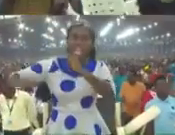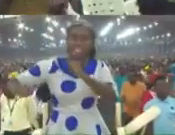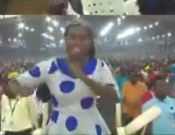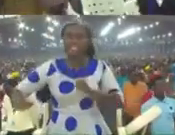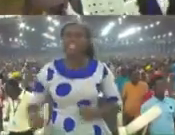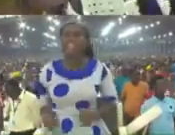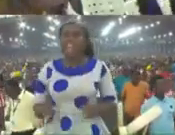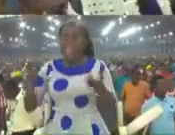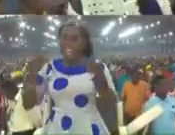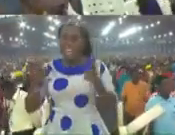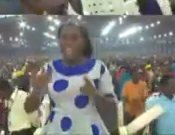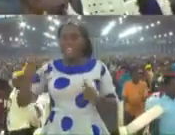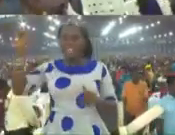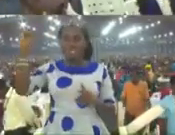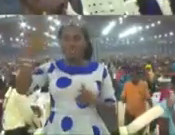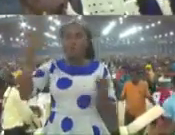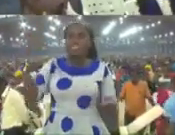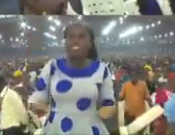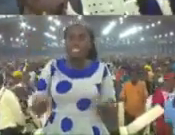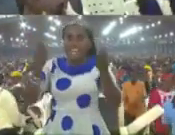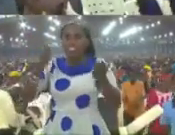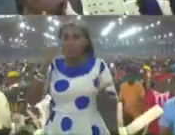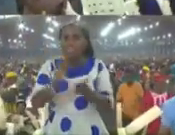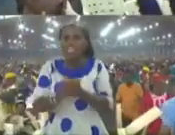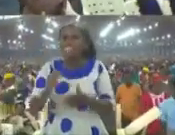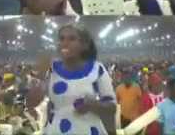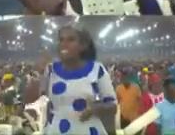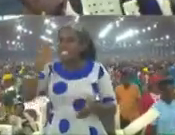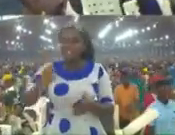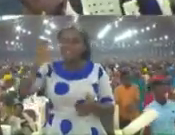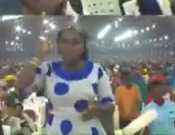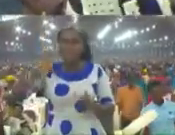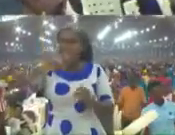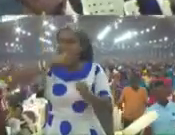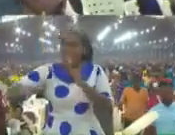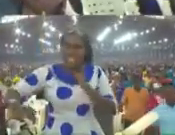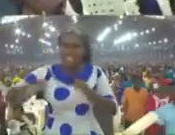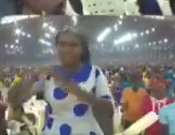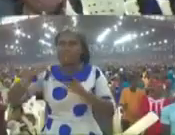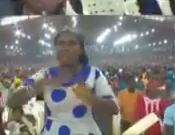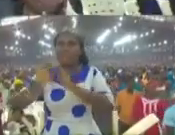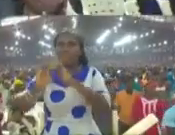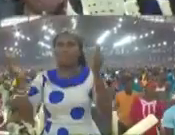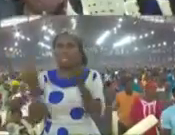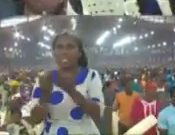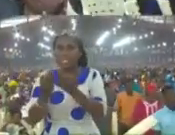Let the sun rise so that the siege will be over.